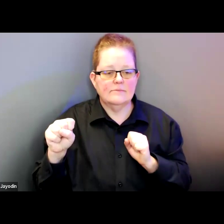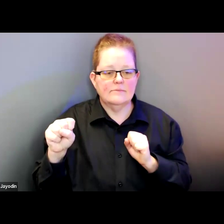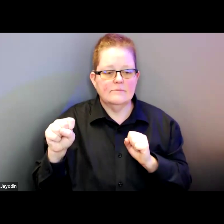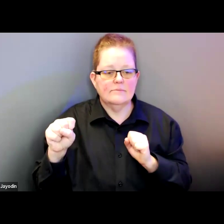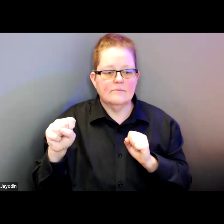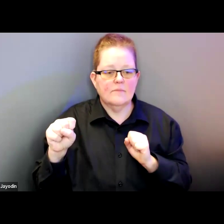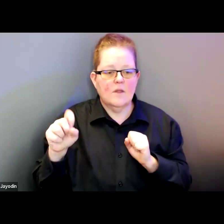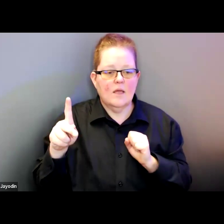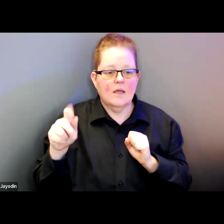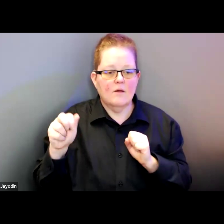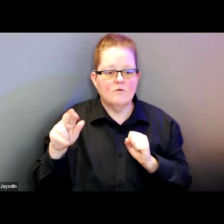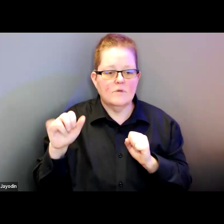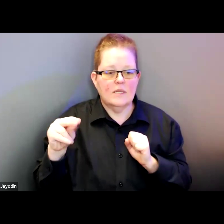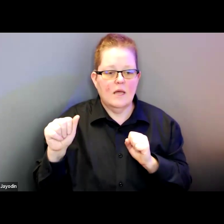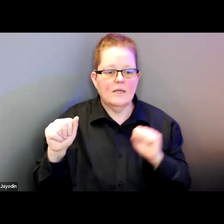Karina? Yes.